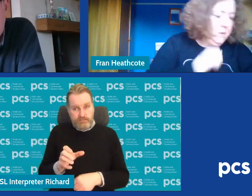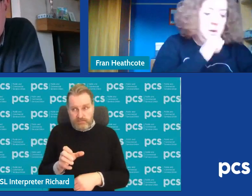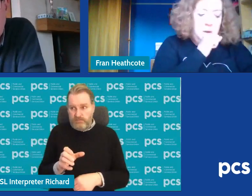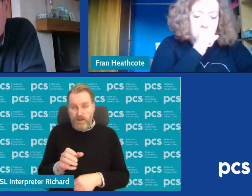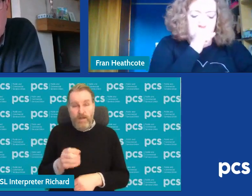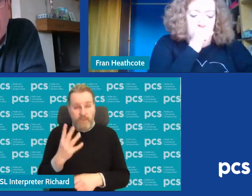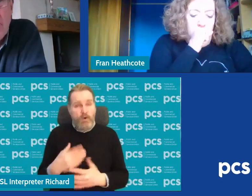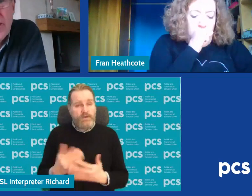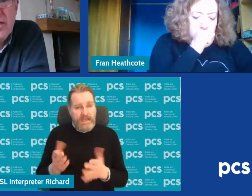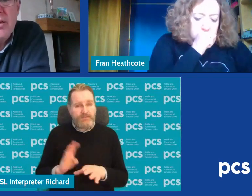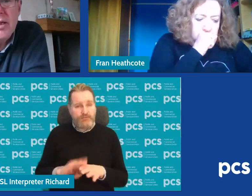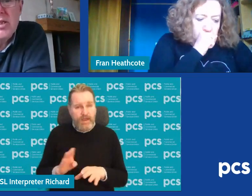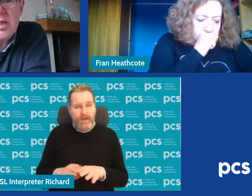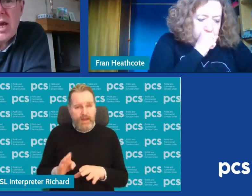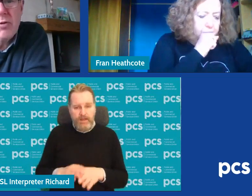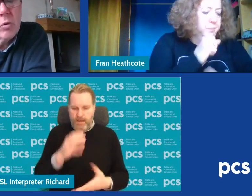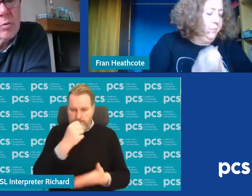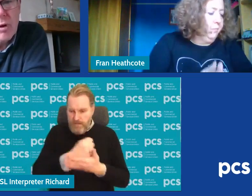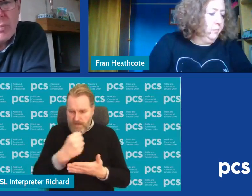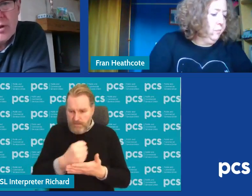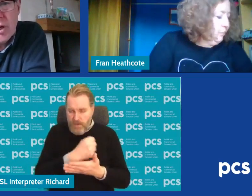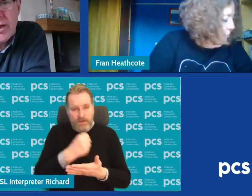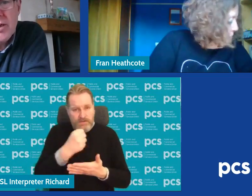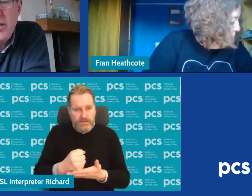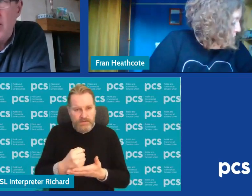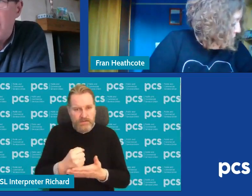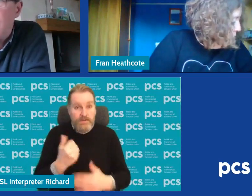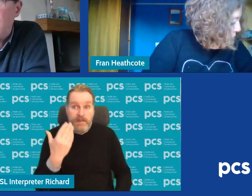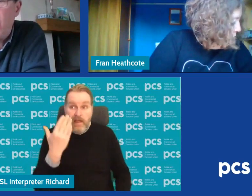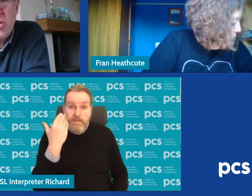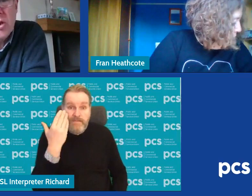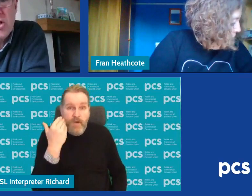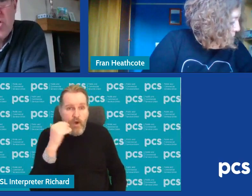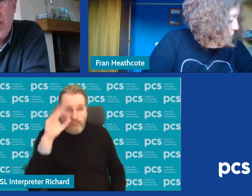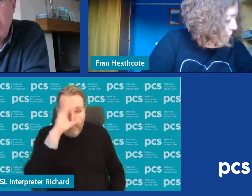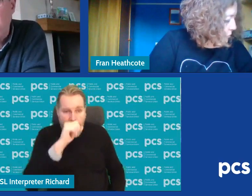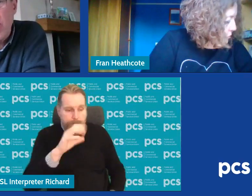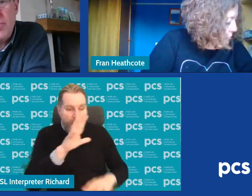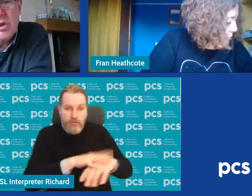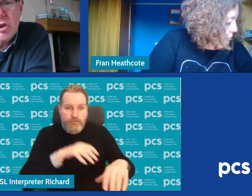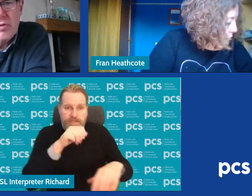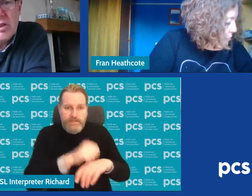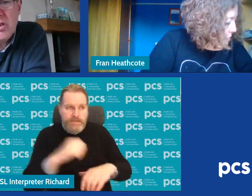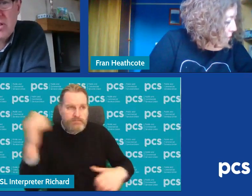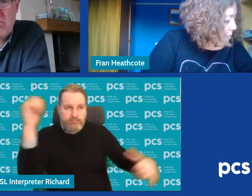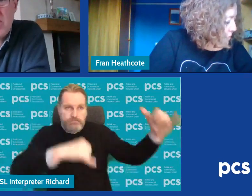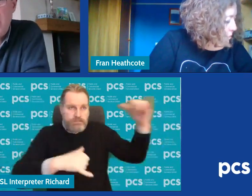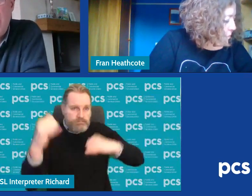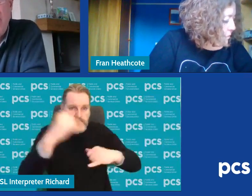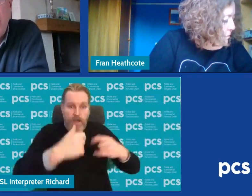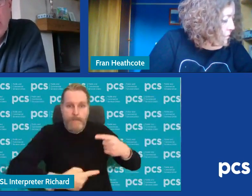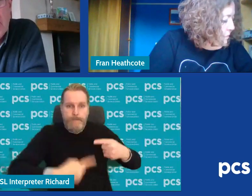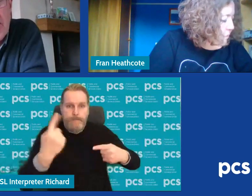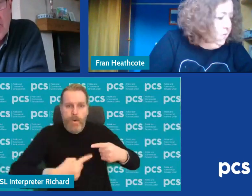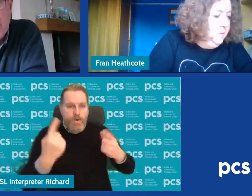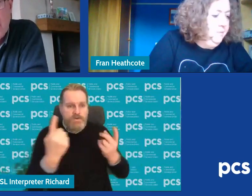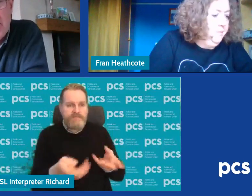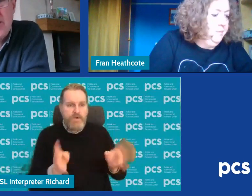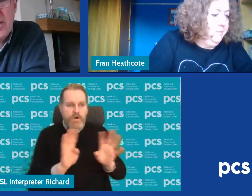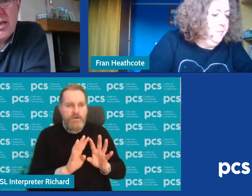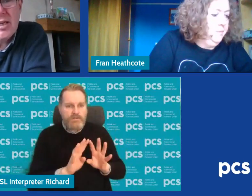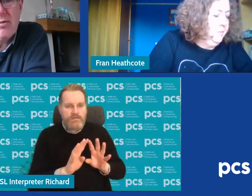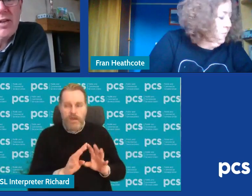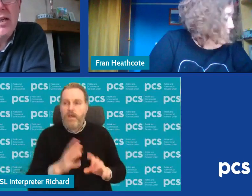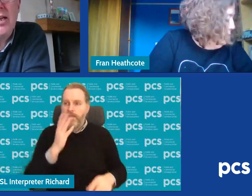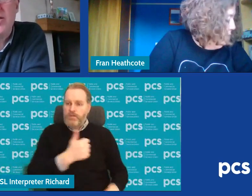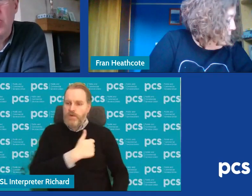example, we know they brought the army in who weren't properly trained in order to try and shore up a service. And then afterwards, they had to concede that